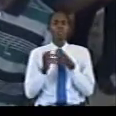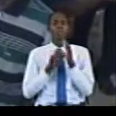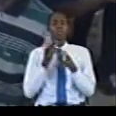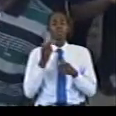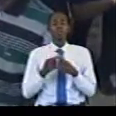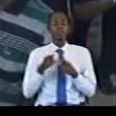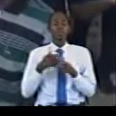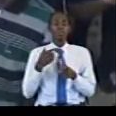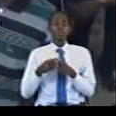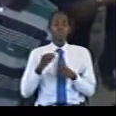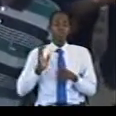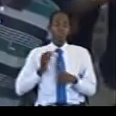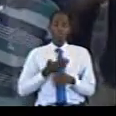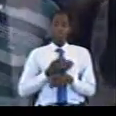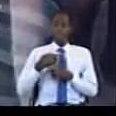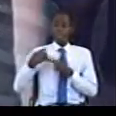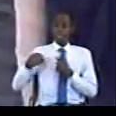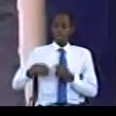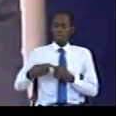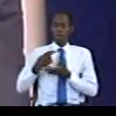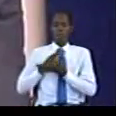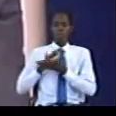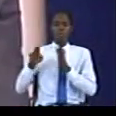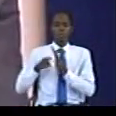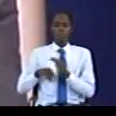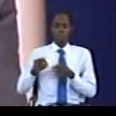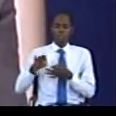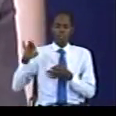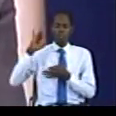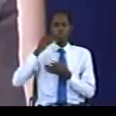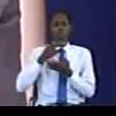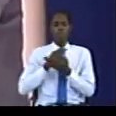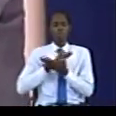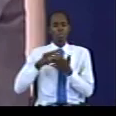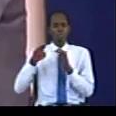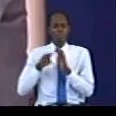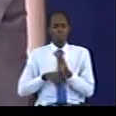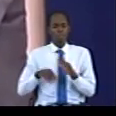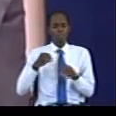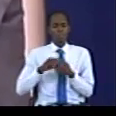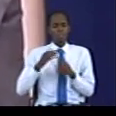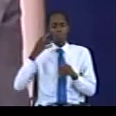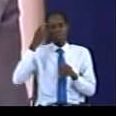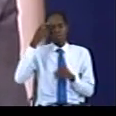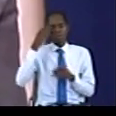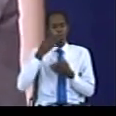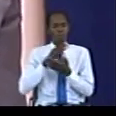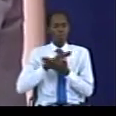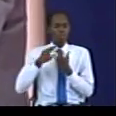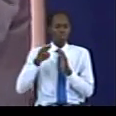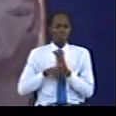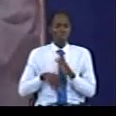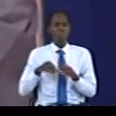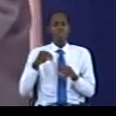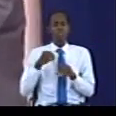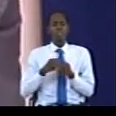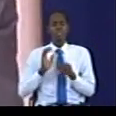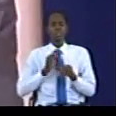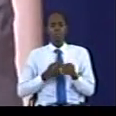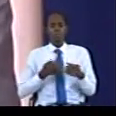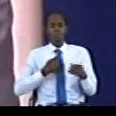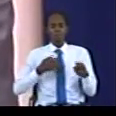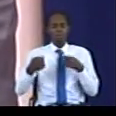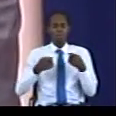heart, holiness. In our spirit, holiness. In our temper, holiness. In our emotion, holiness. In